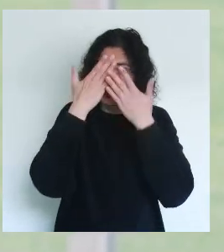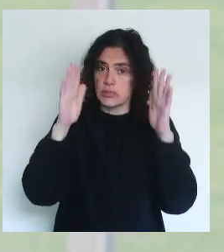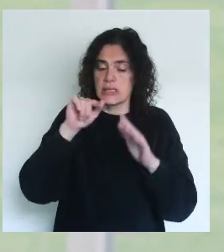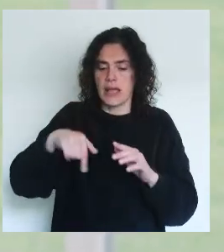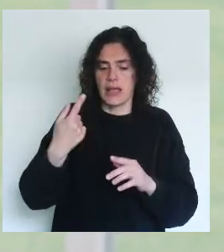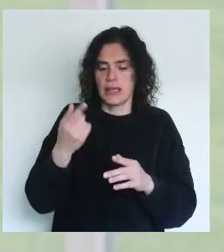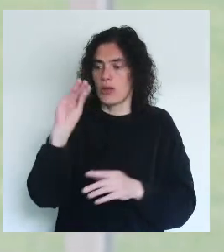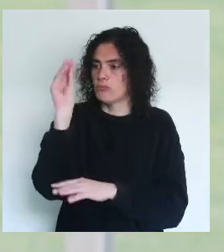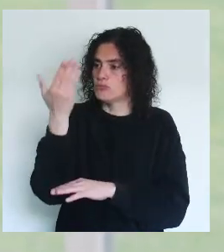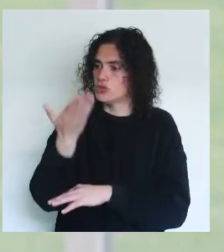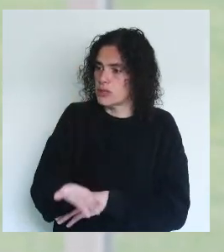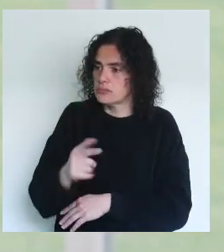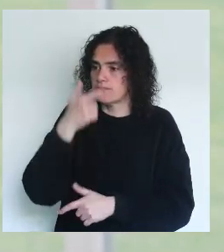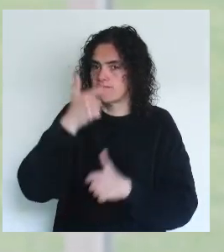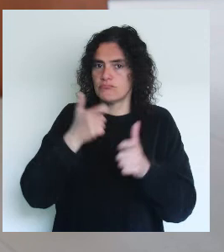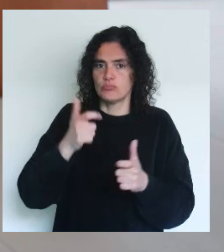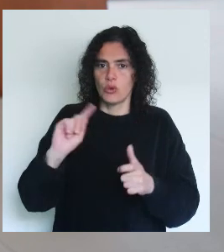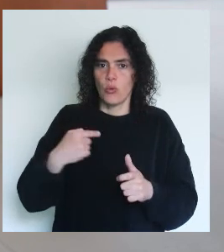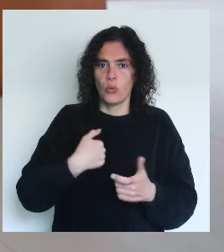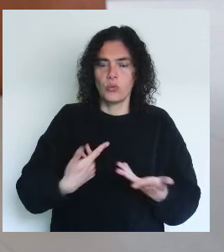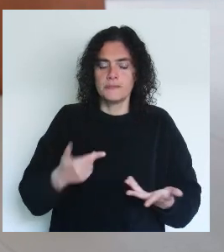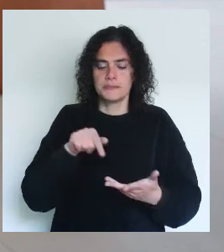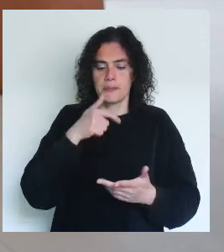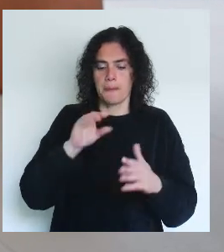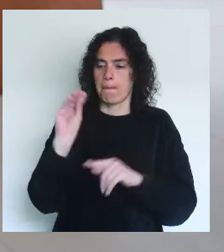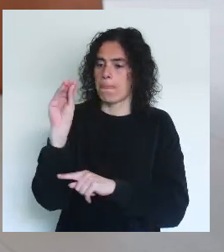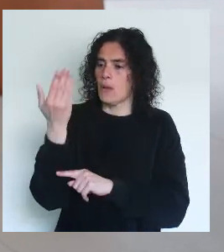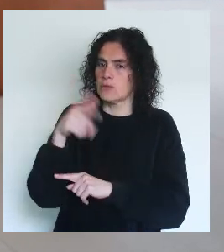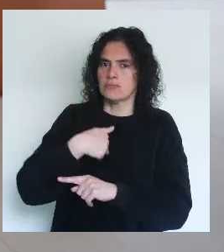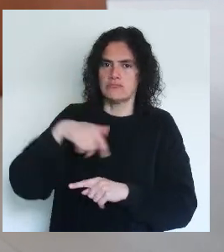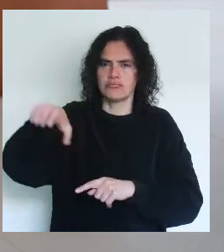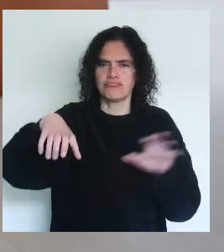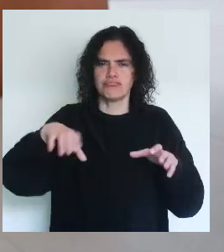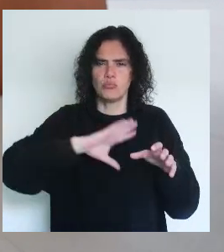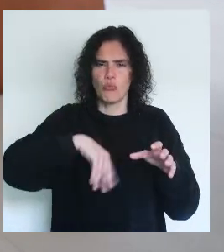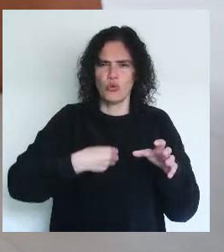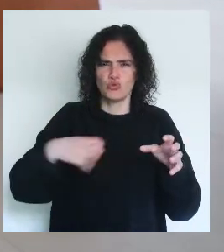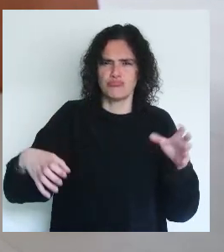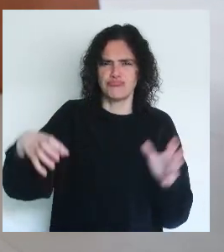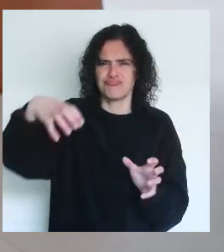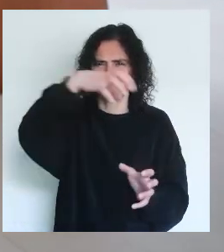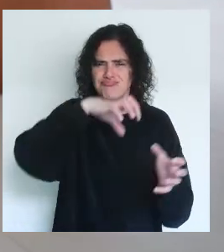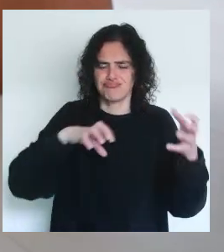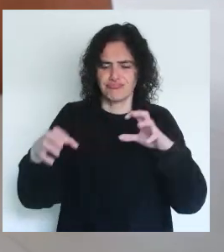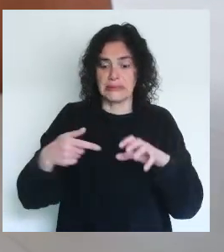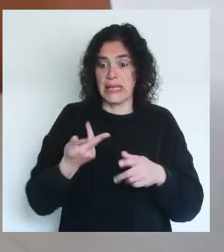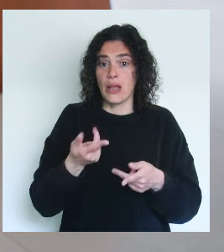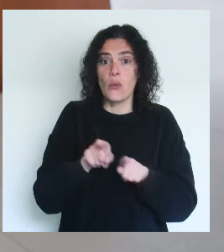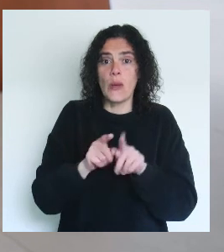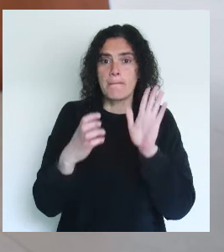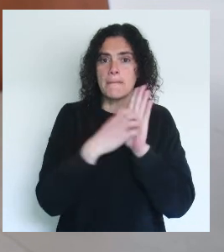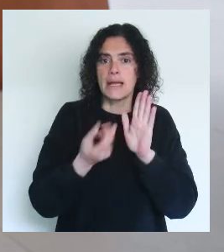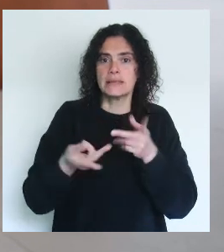here with this object, We the People, this object that has been dispersed across the world, this symbol of